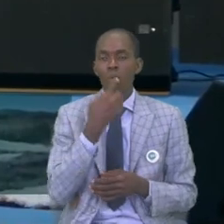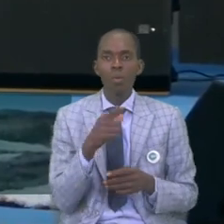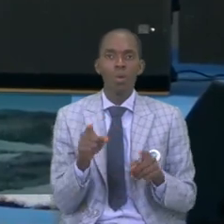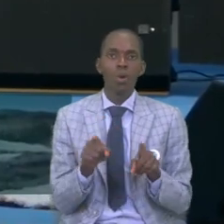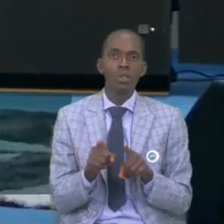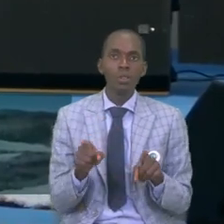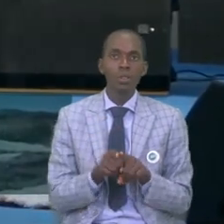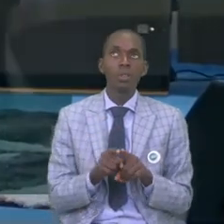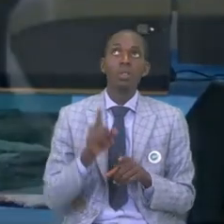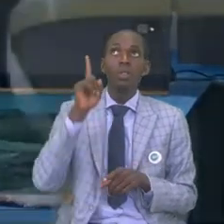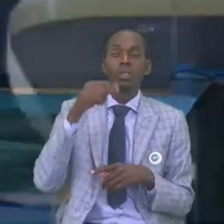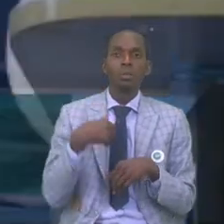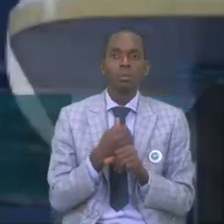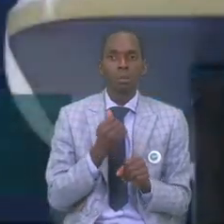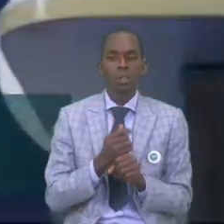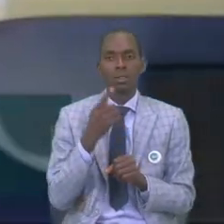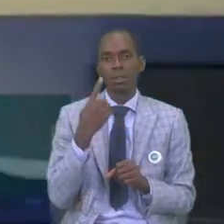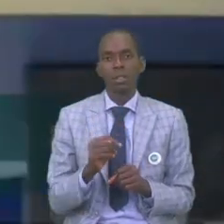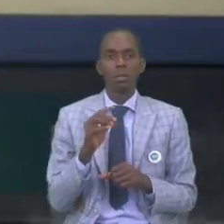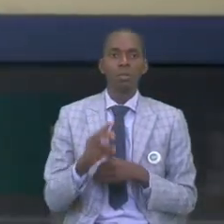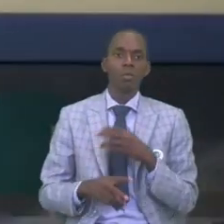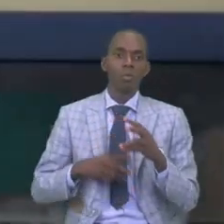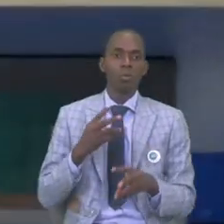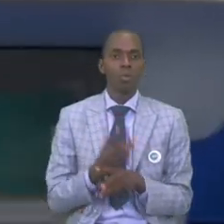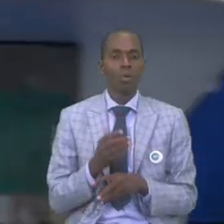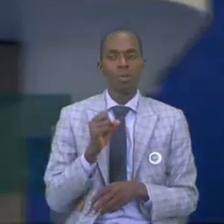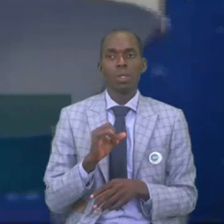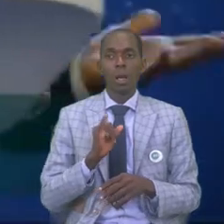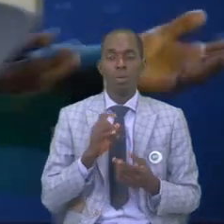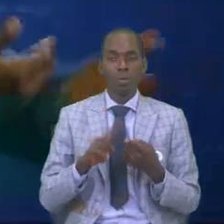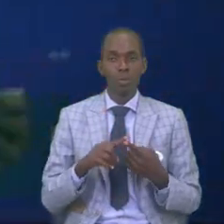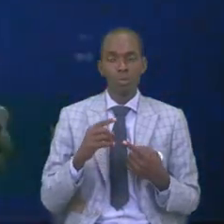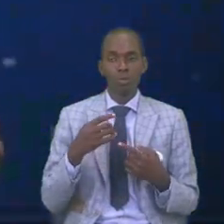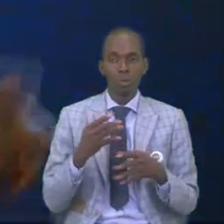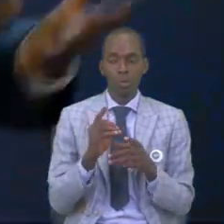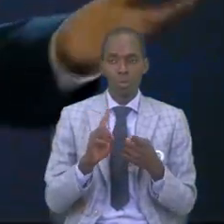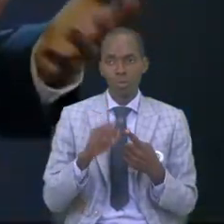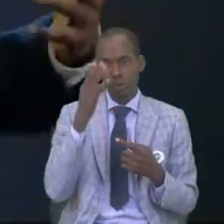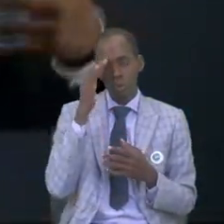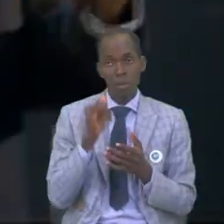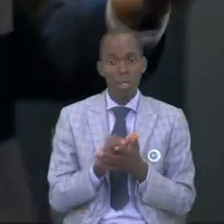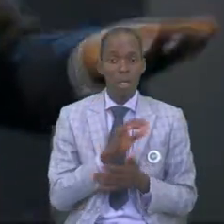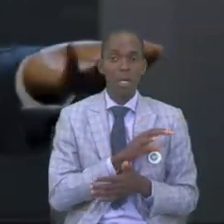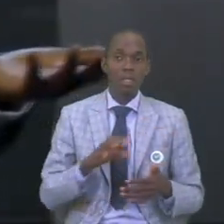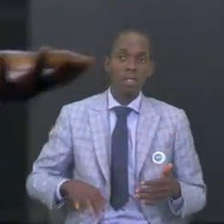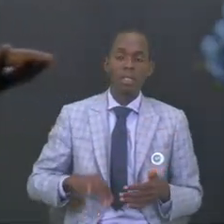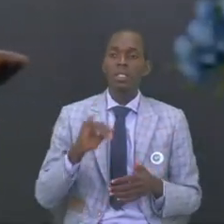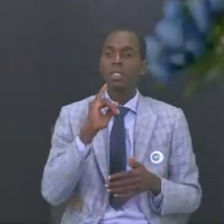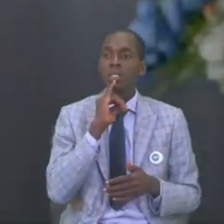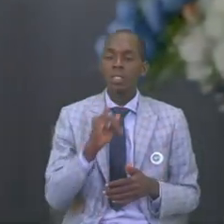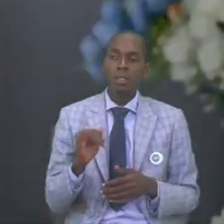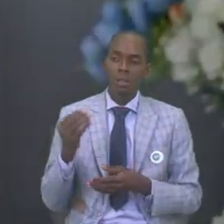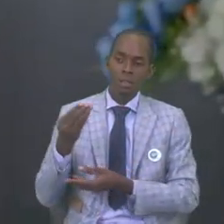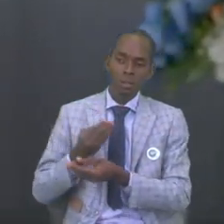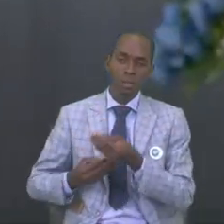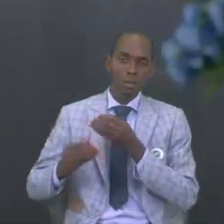he made the worlds. I want you to know that now that Christ is heir of all things, we're joint heirs with him,